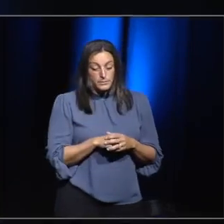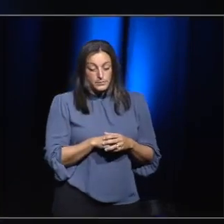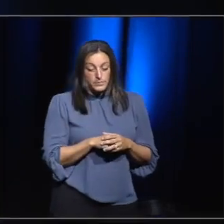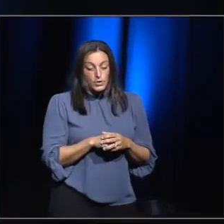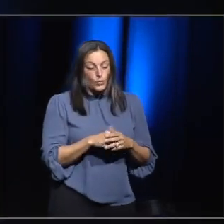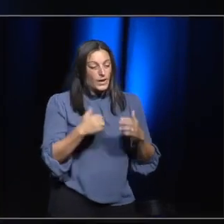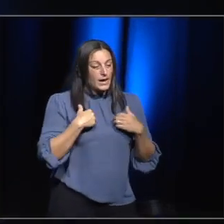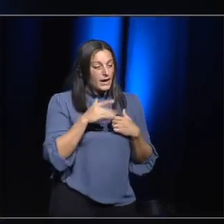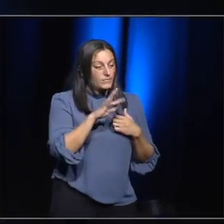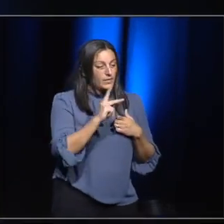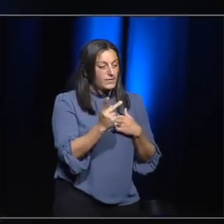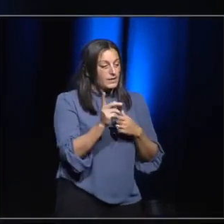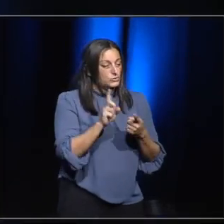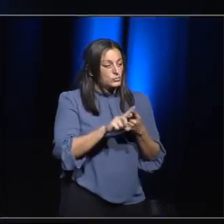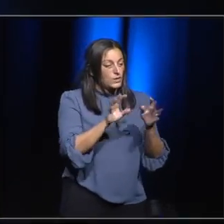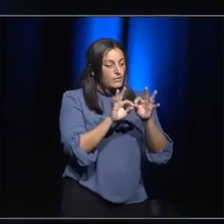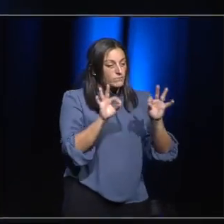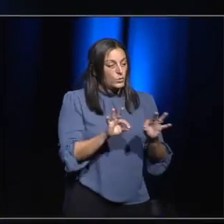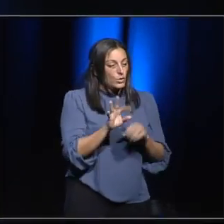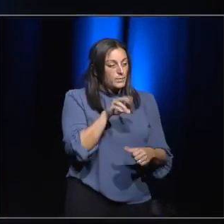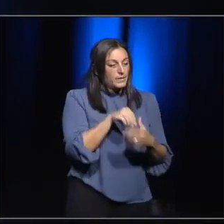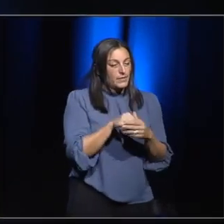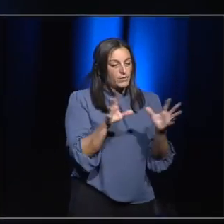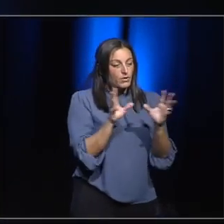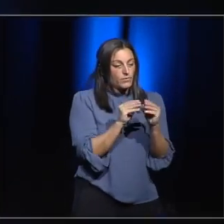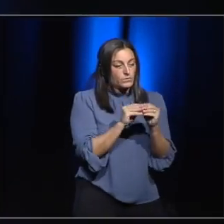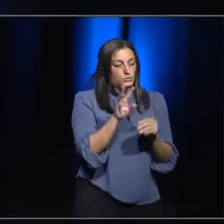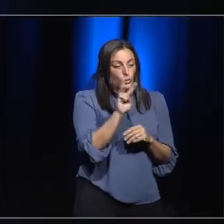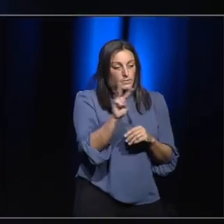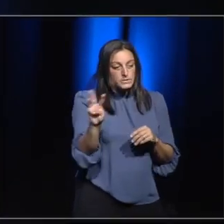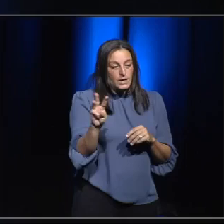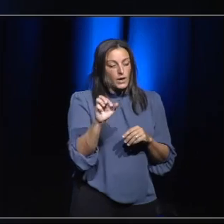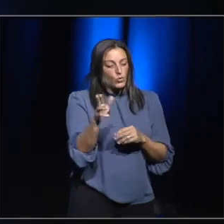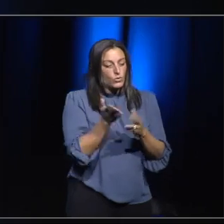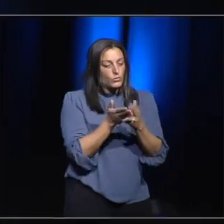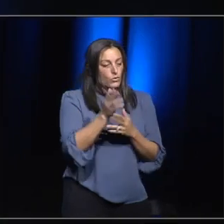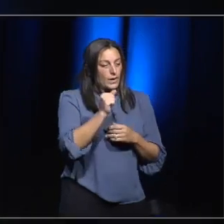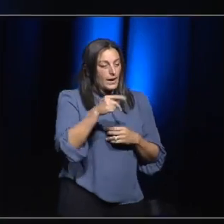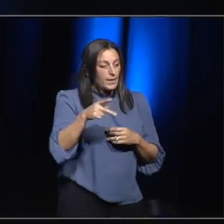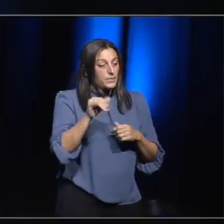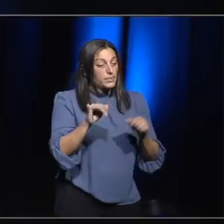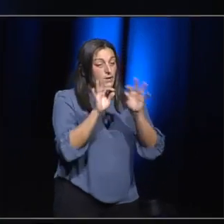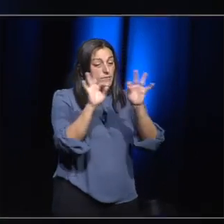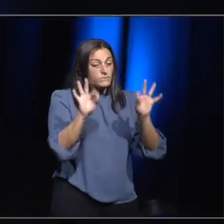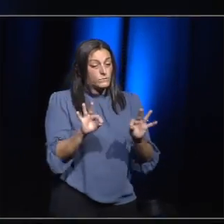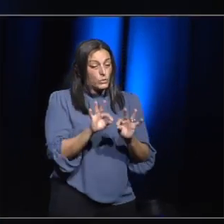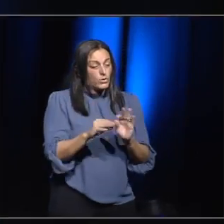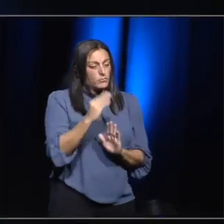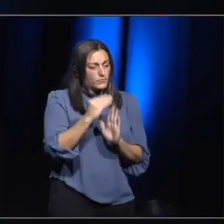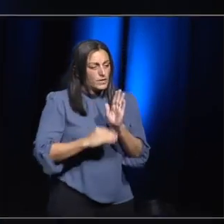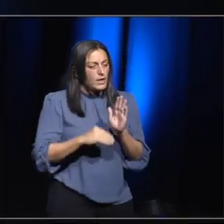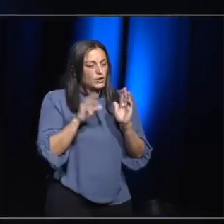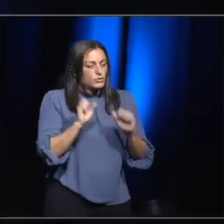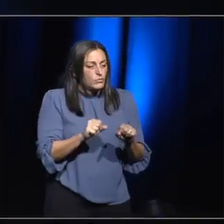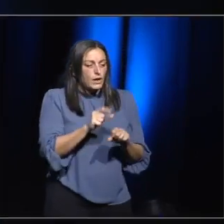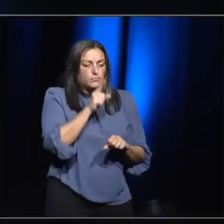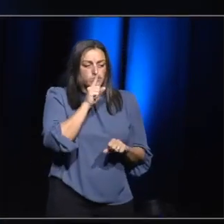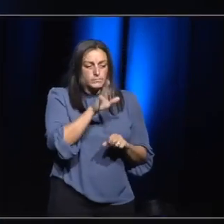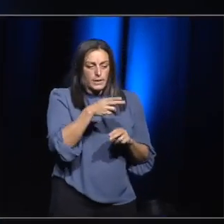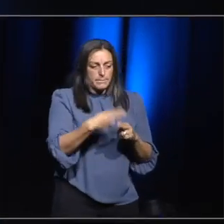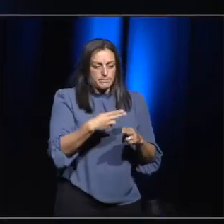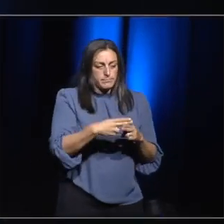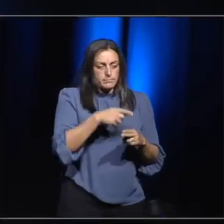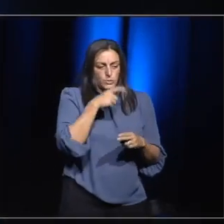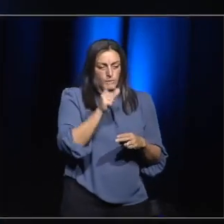form on our conference website or the app. This form can be submitted anonymously. Let's work